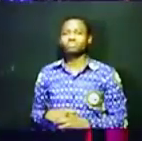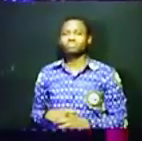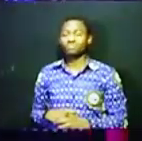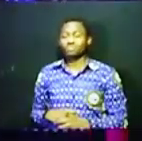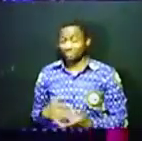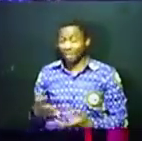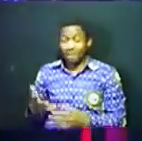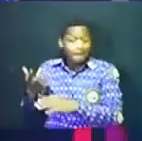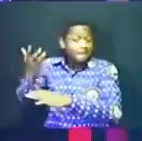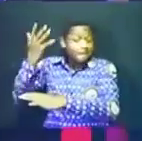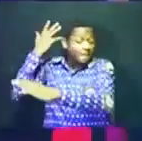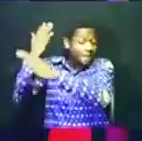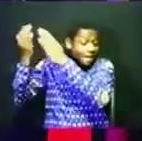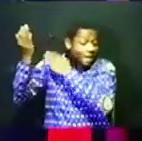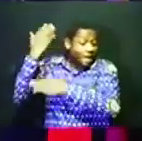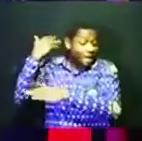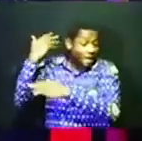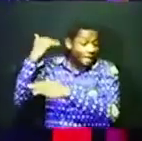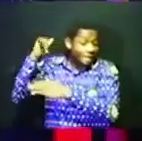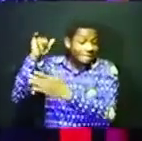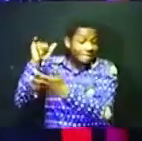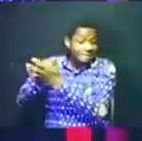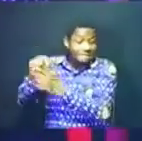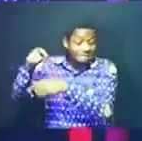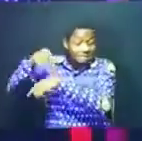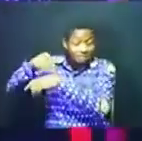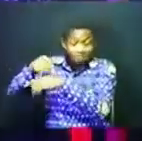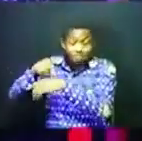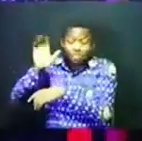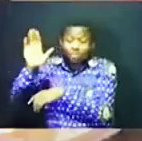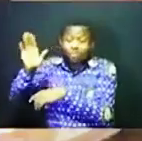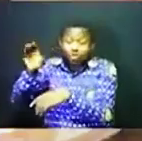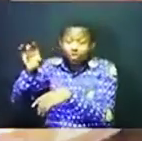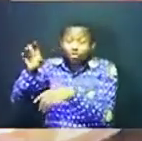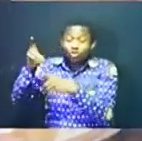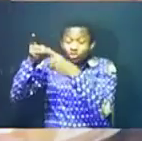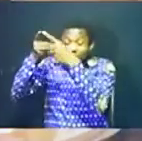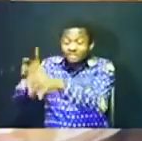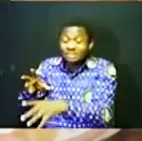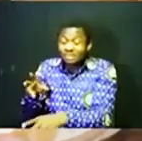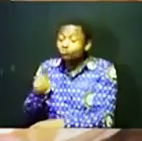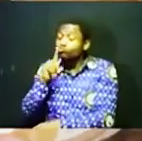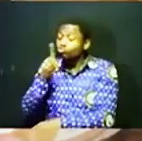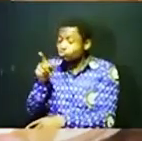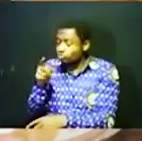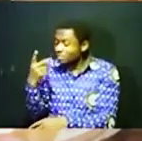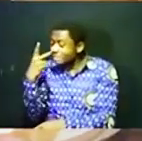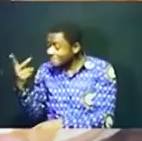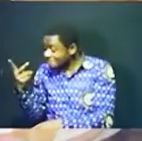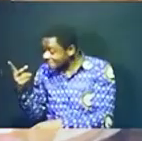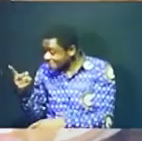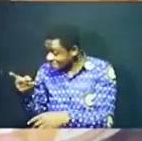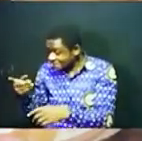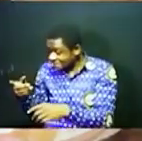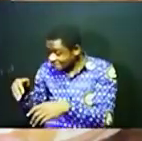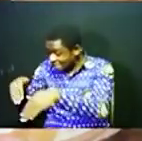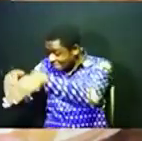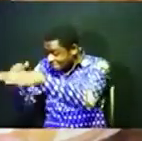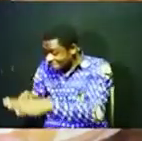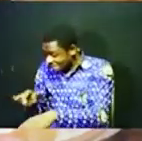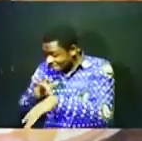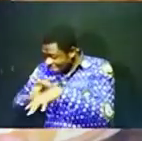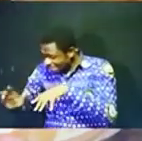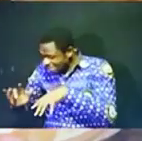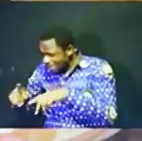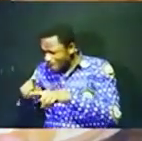Even then, the disciples saw the grave empty. Empty indeed. Yet, they still